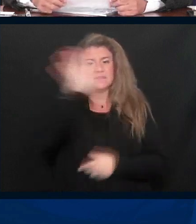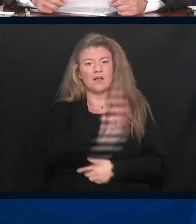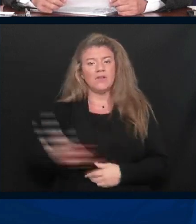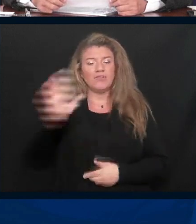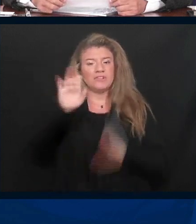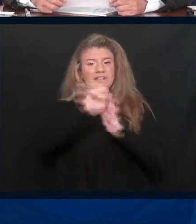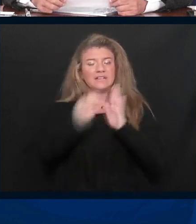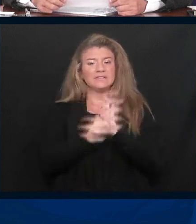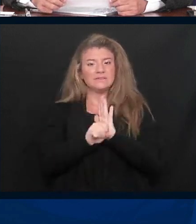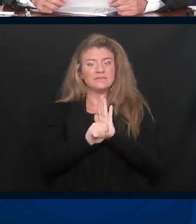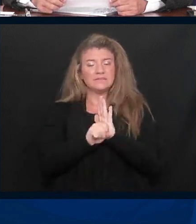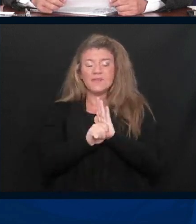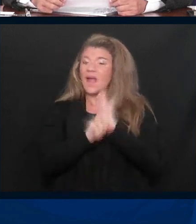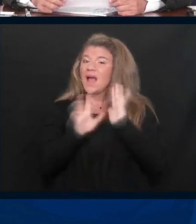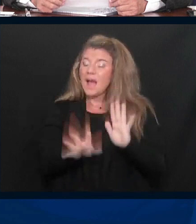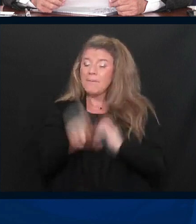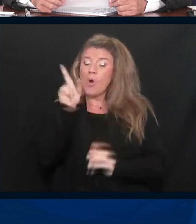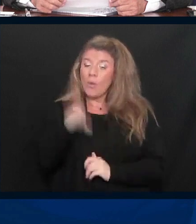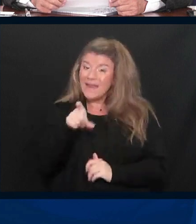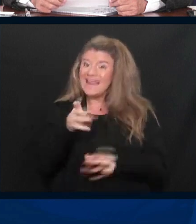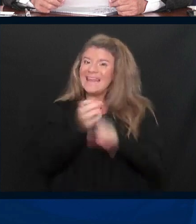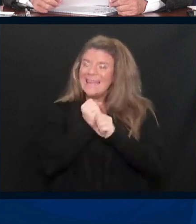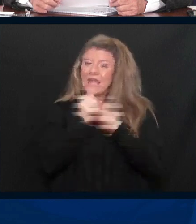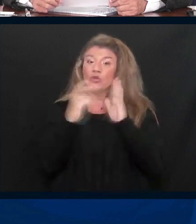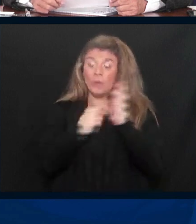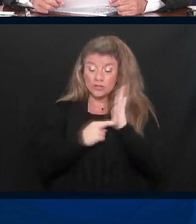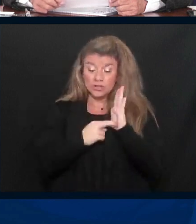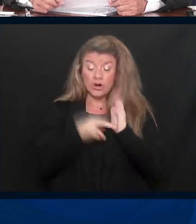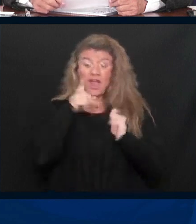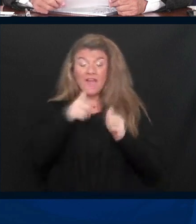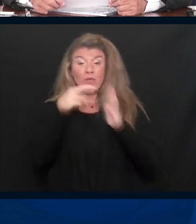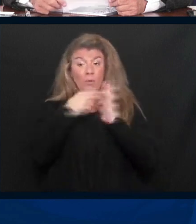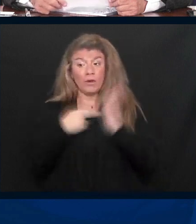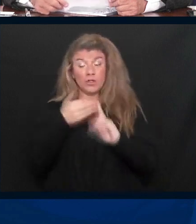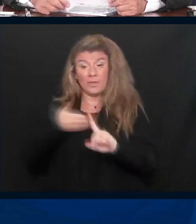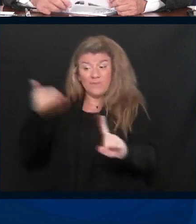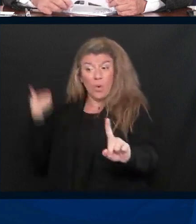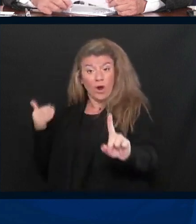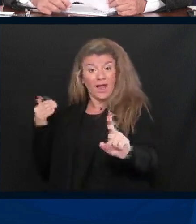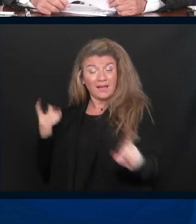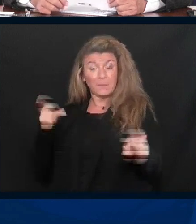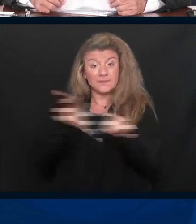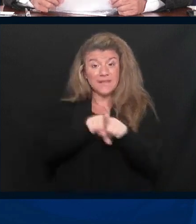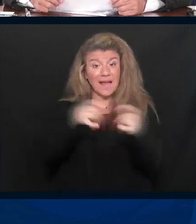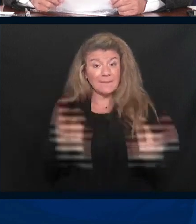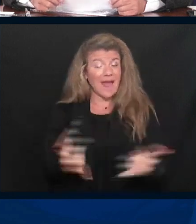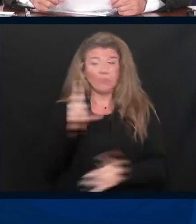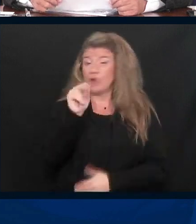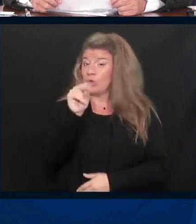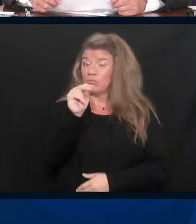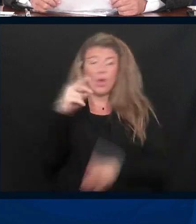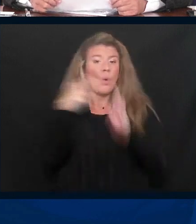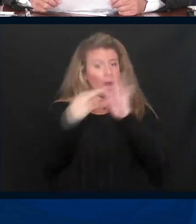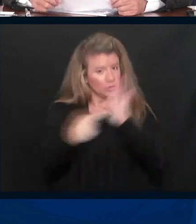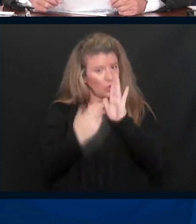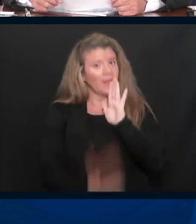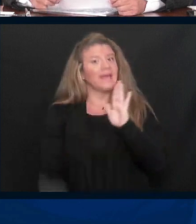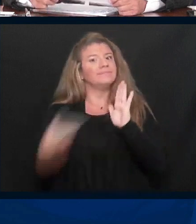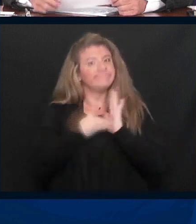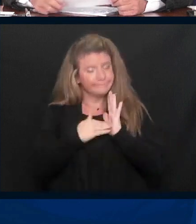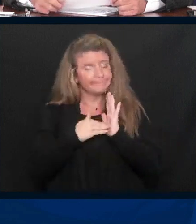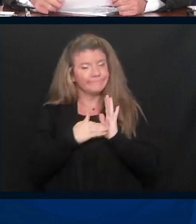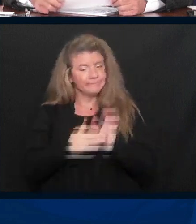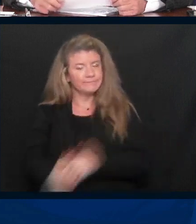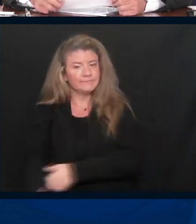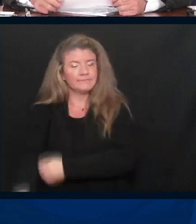And but we need to get you registered. If you were registered before, that doesn't count. You got to register again. And